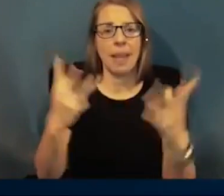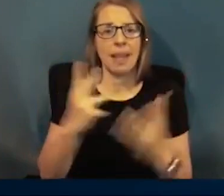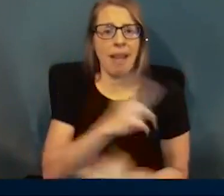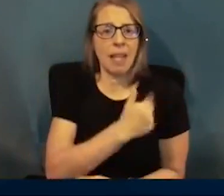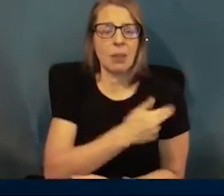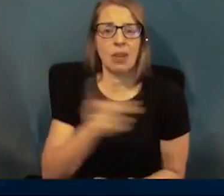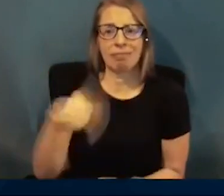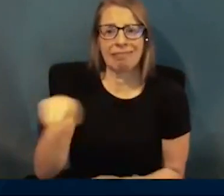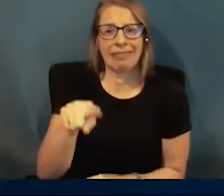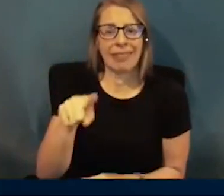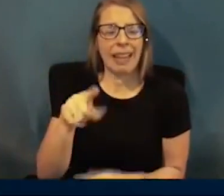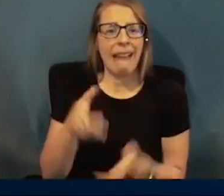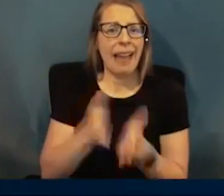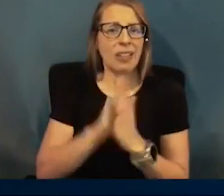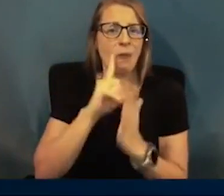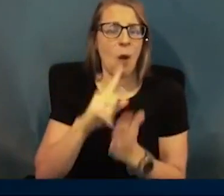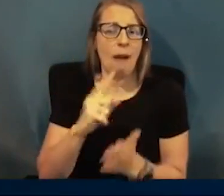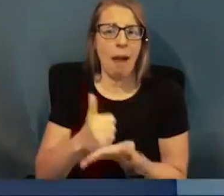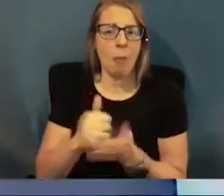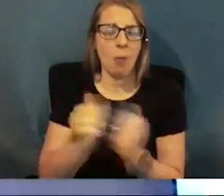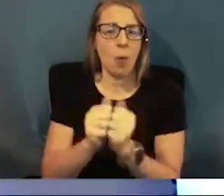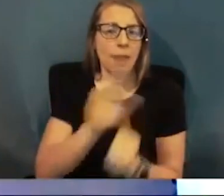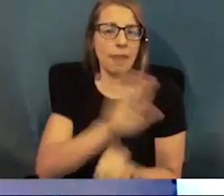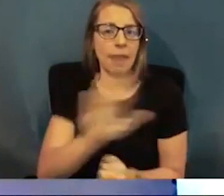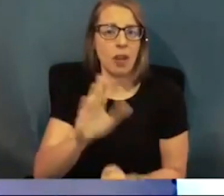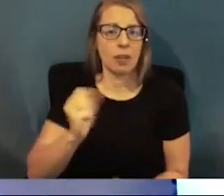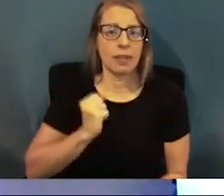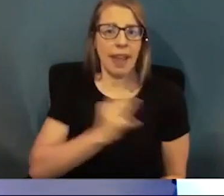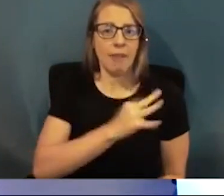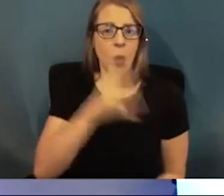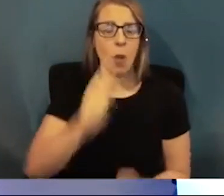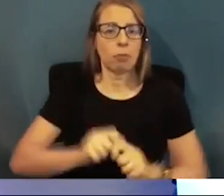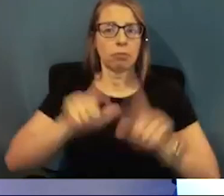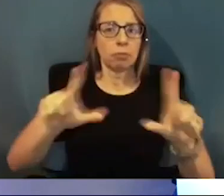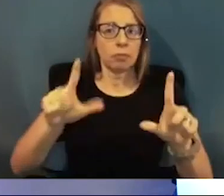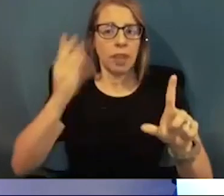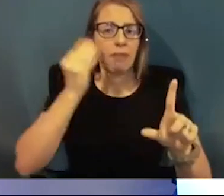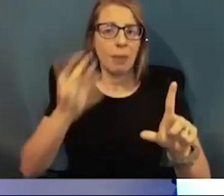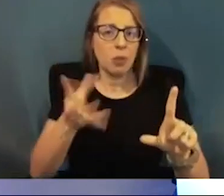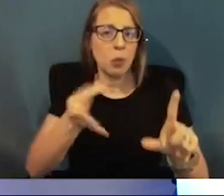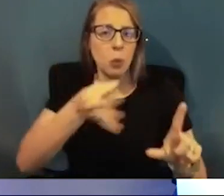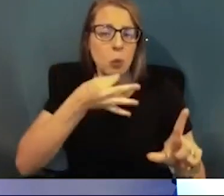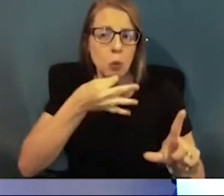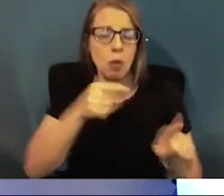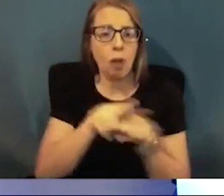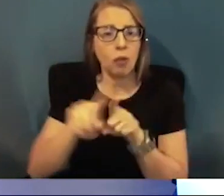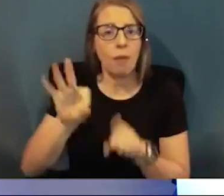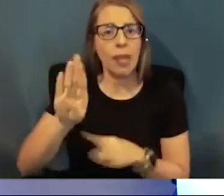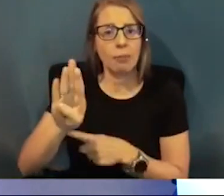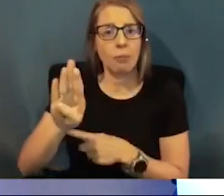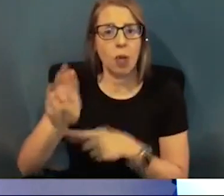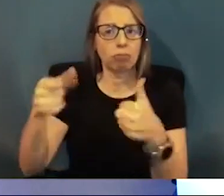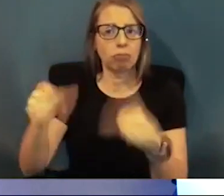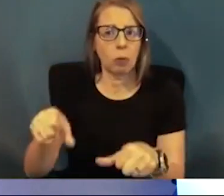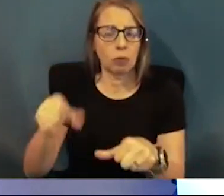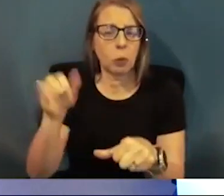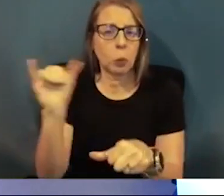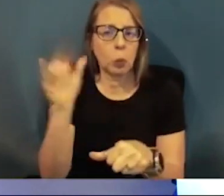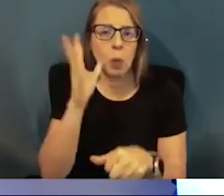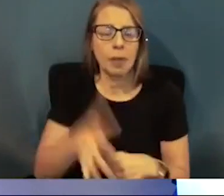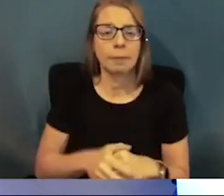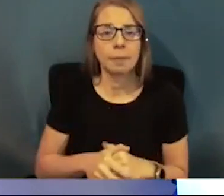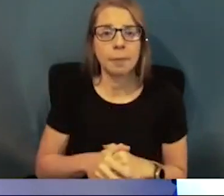in their staffing. And we're going to put that information up on the screen here in just a moment. It'll be in our Facebook comments as well. But I was going to ask you what the response was, and